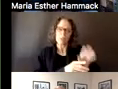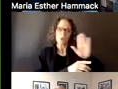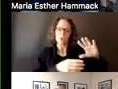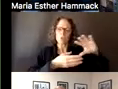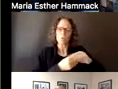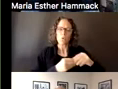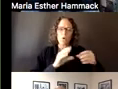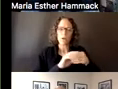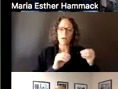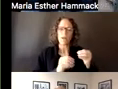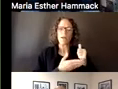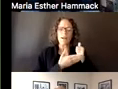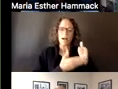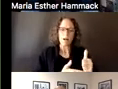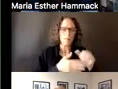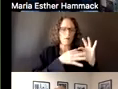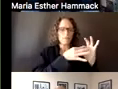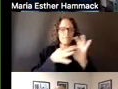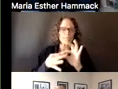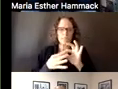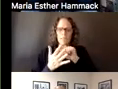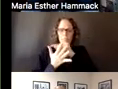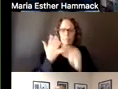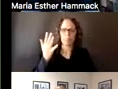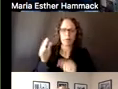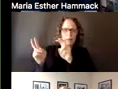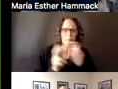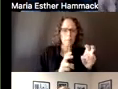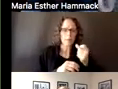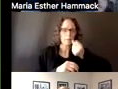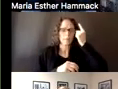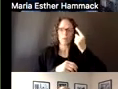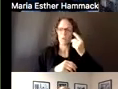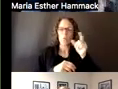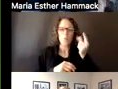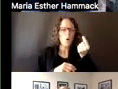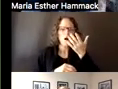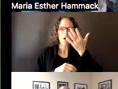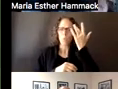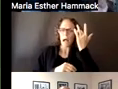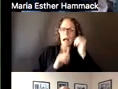better understanding of not only what Black liberation is, but particularly